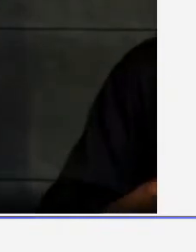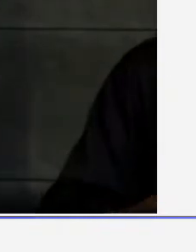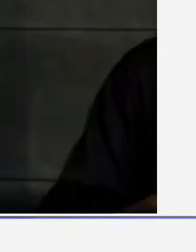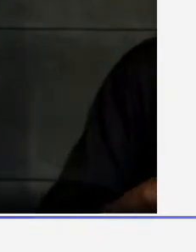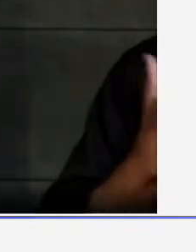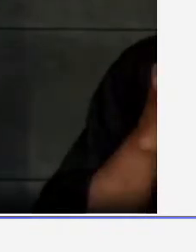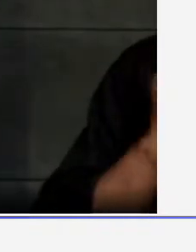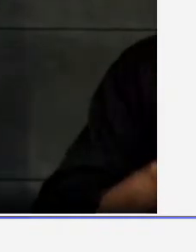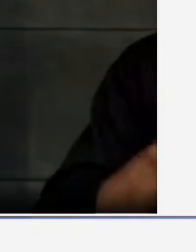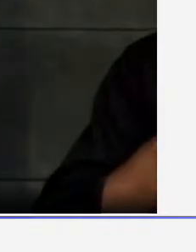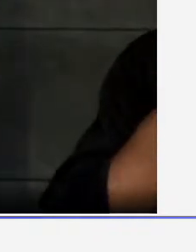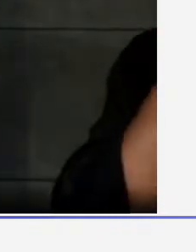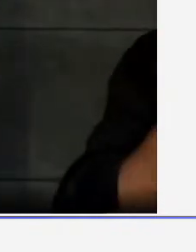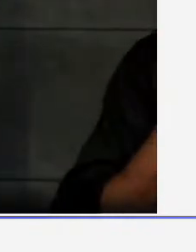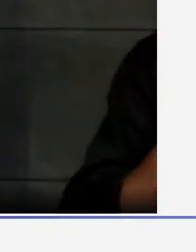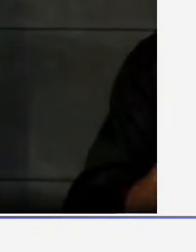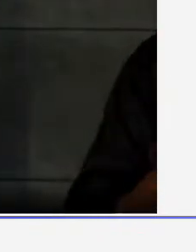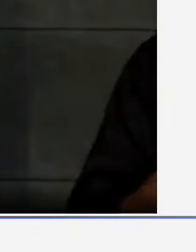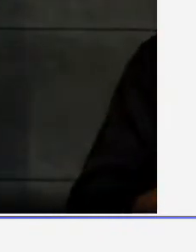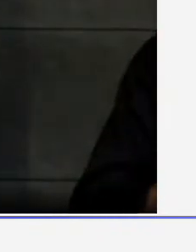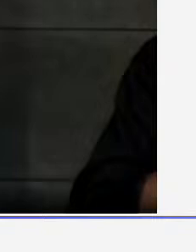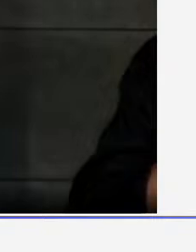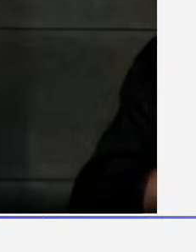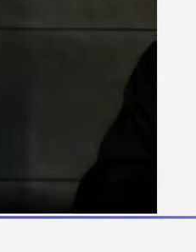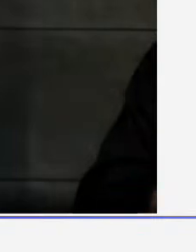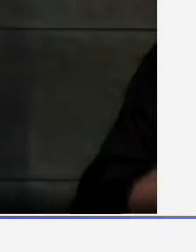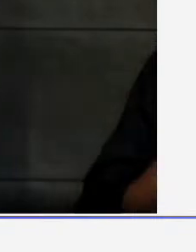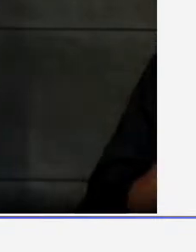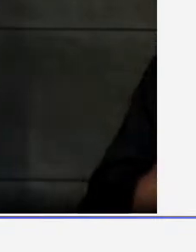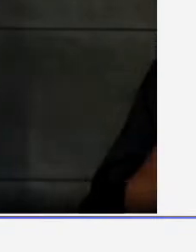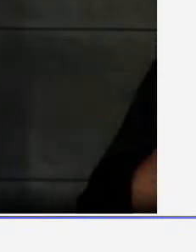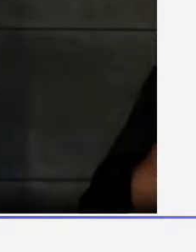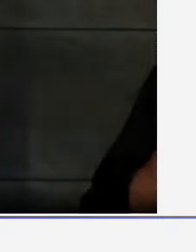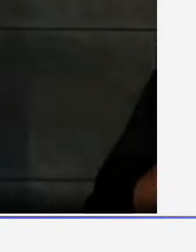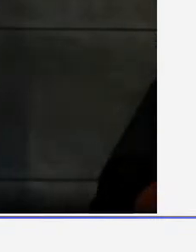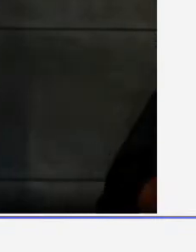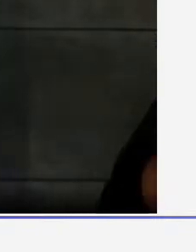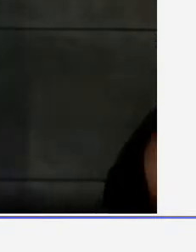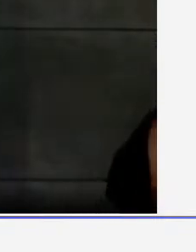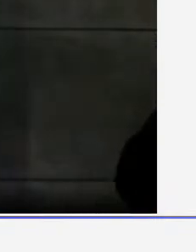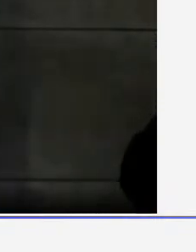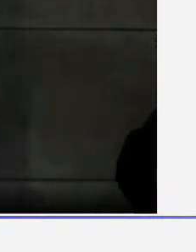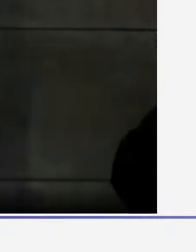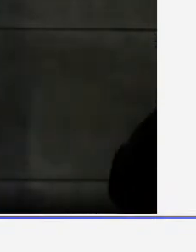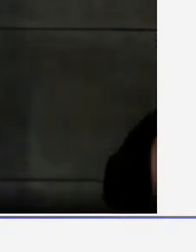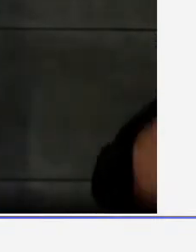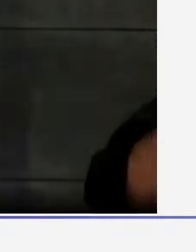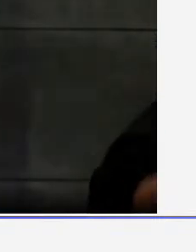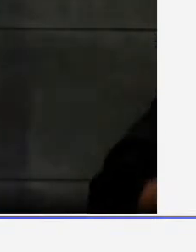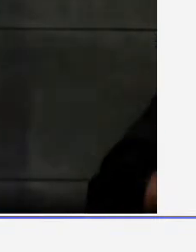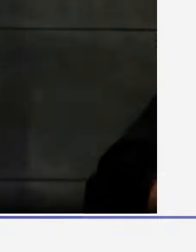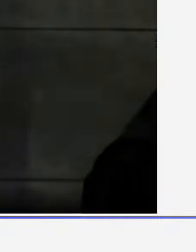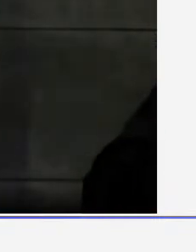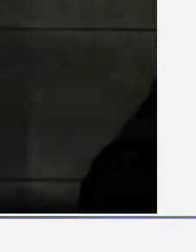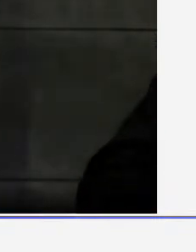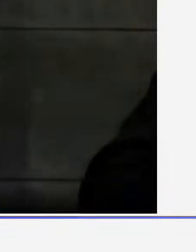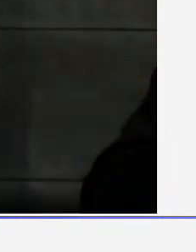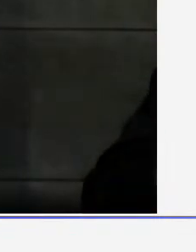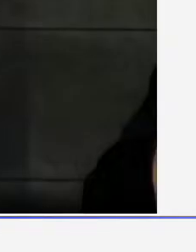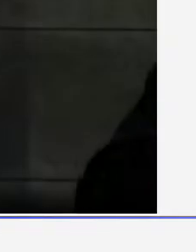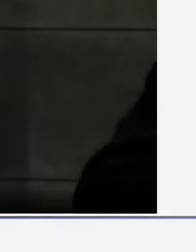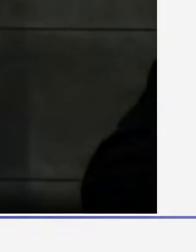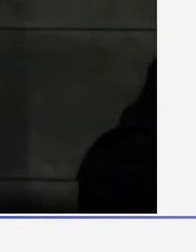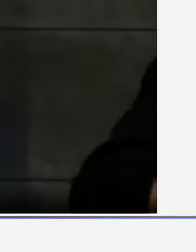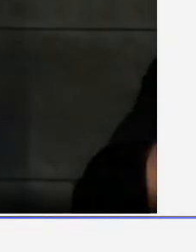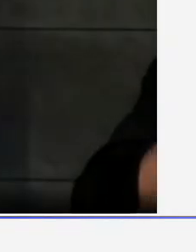that day from the National Weather Service. And then you look back at the history and what happened. That was such an ominous call to action issued